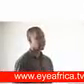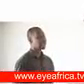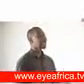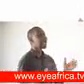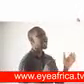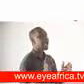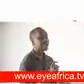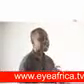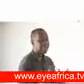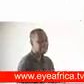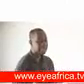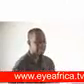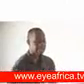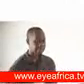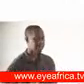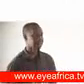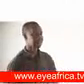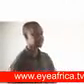etc.